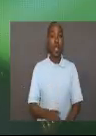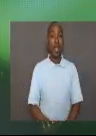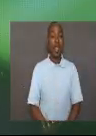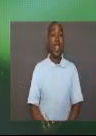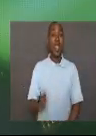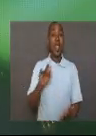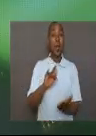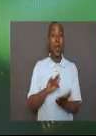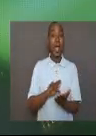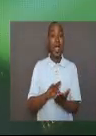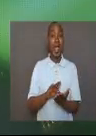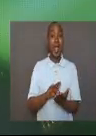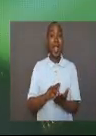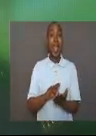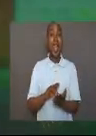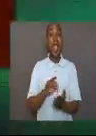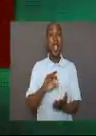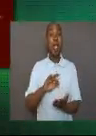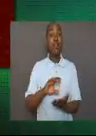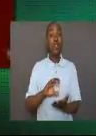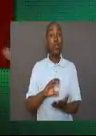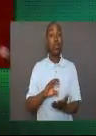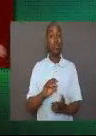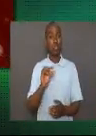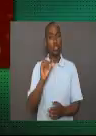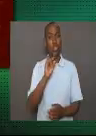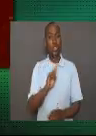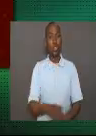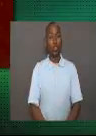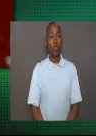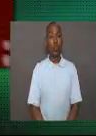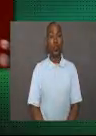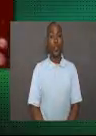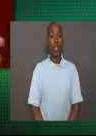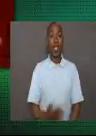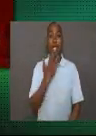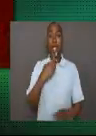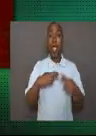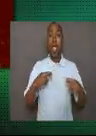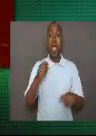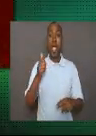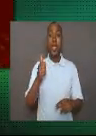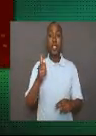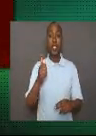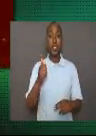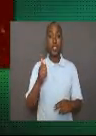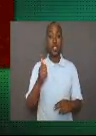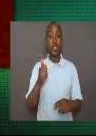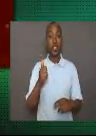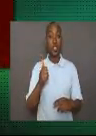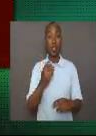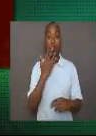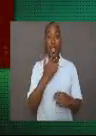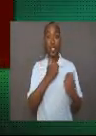central cavity or lumen is narrow. Arteries carry blood away from the